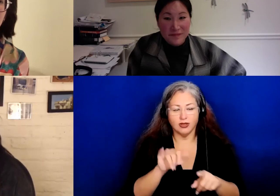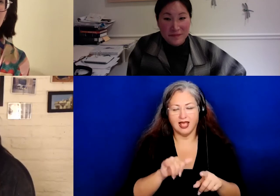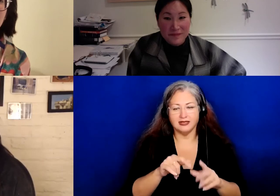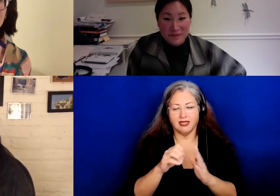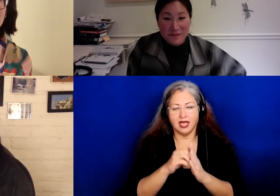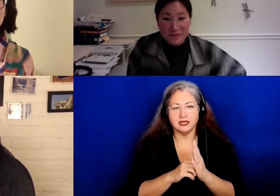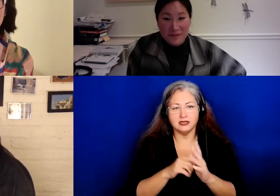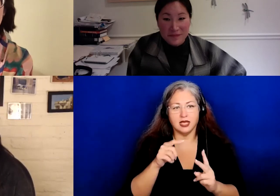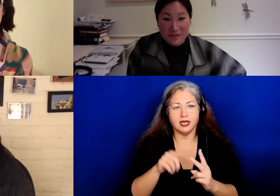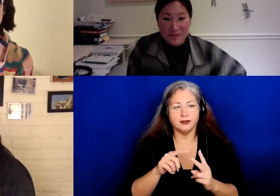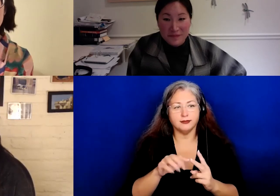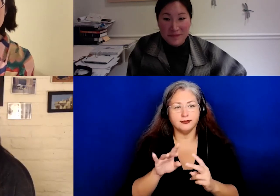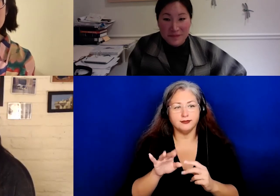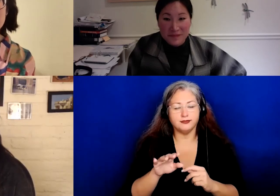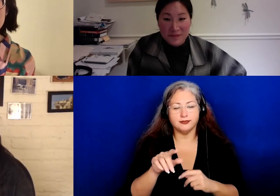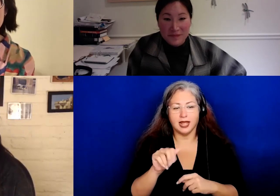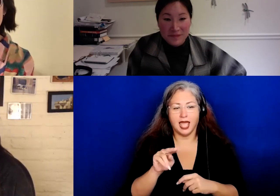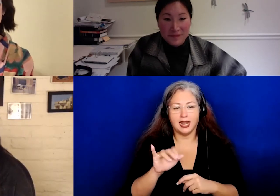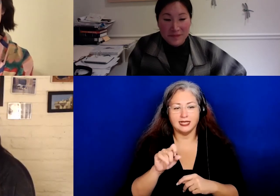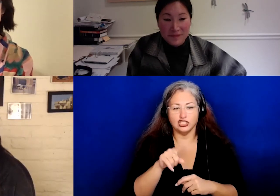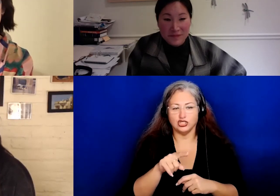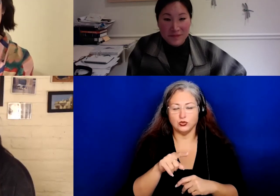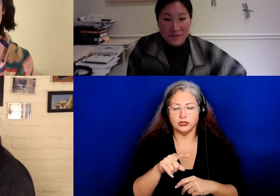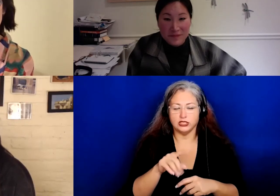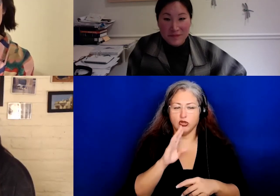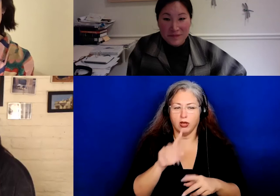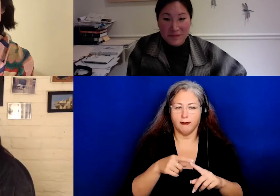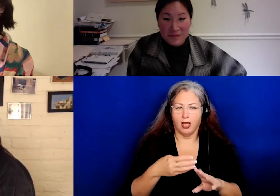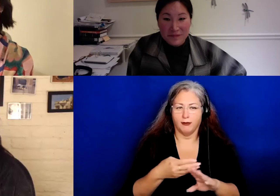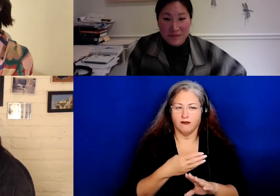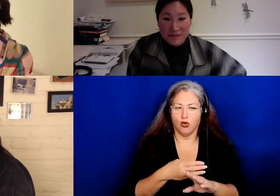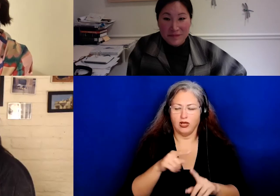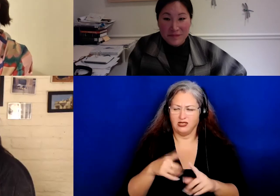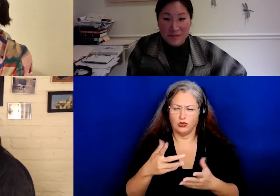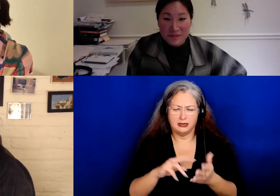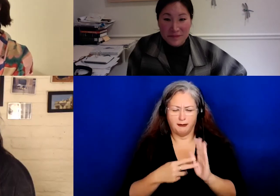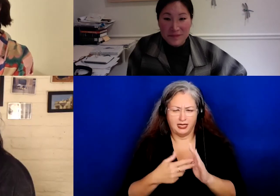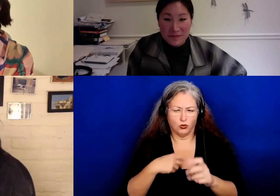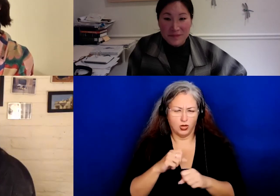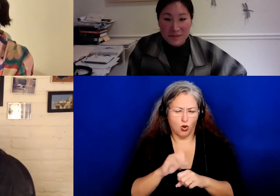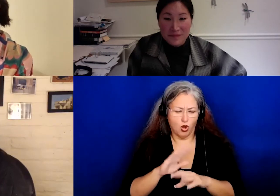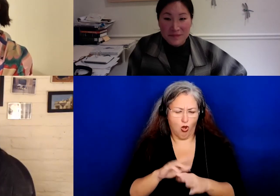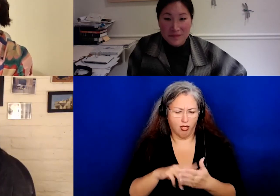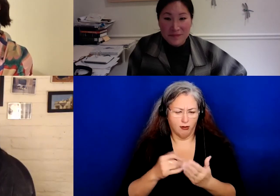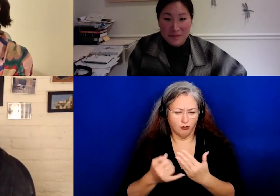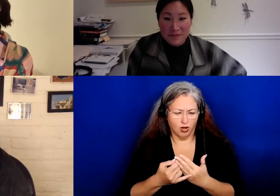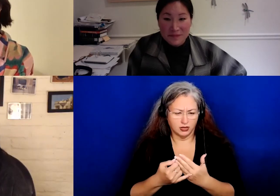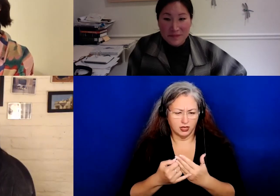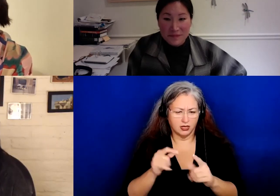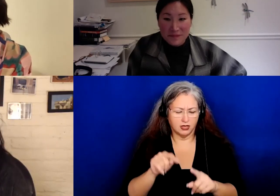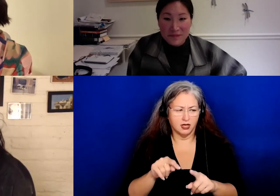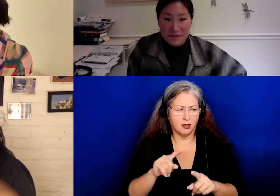think Anelise was picking up on earlier on about like, what does this mean that we're working on this project where